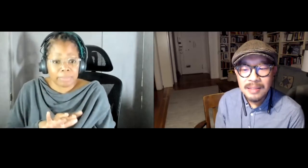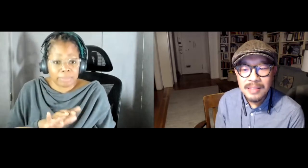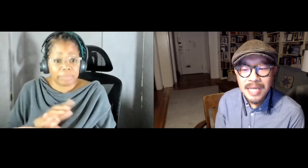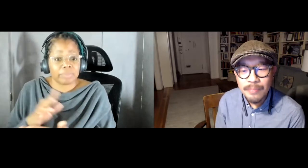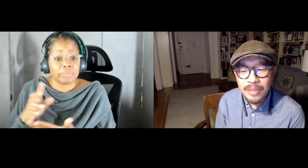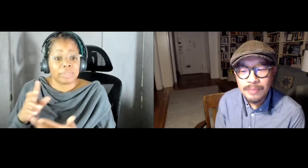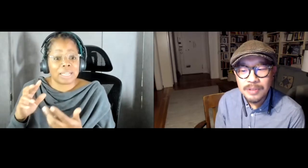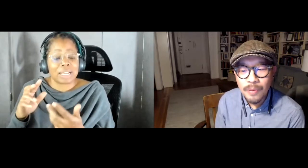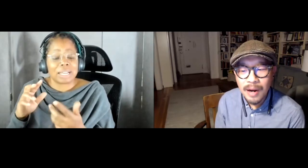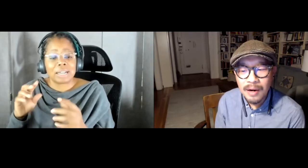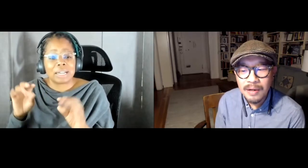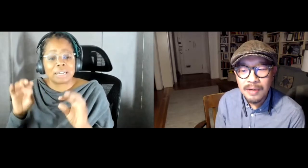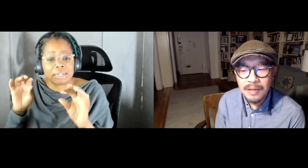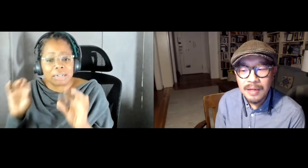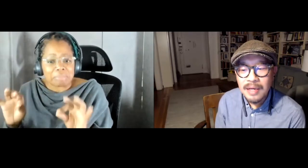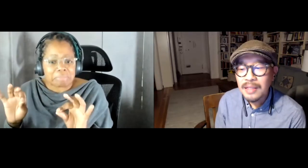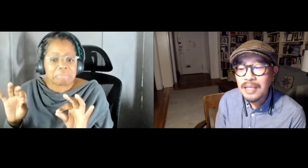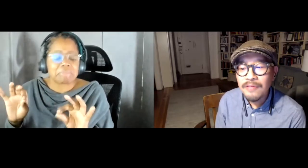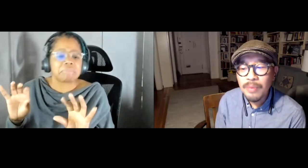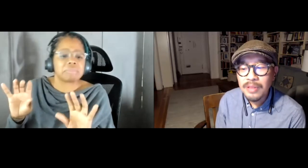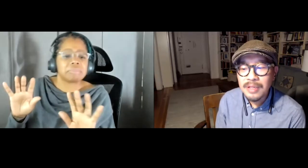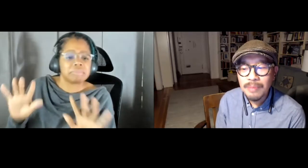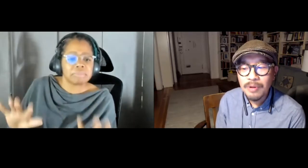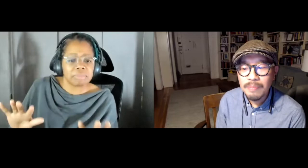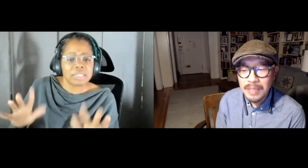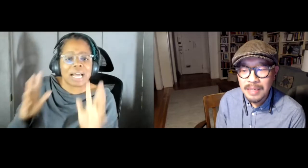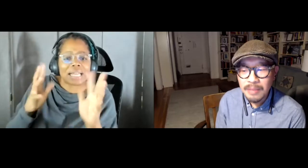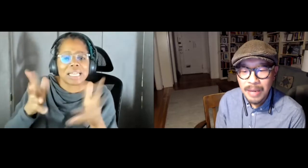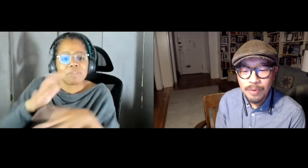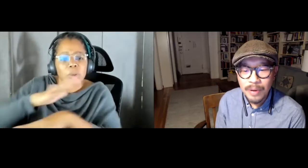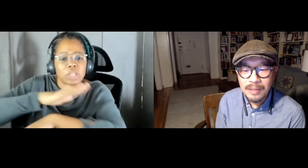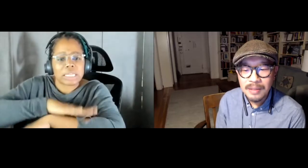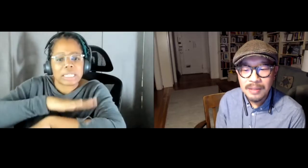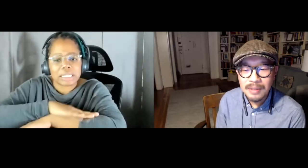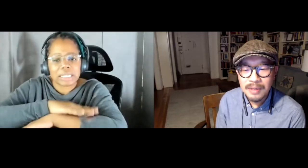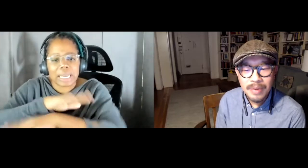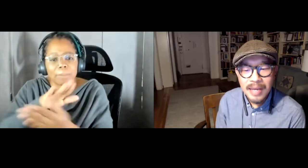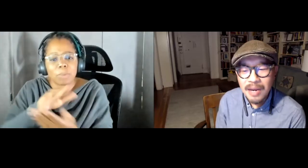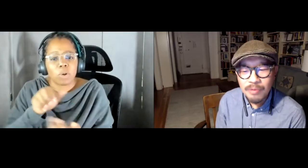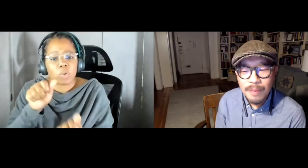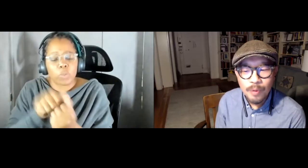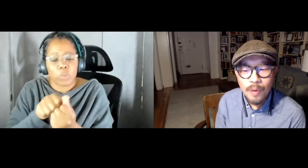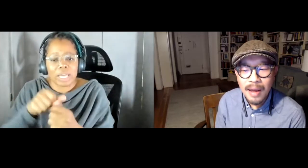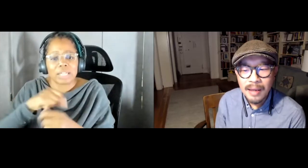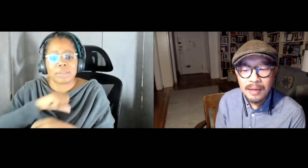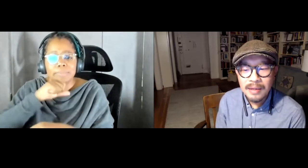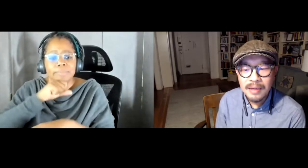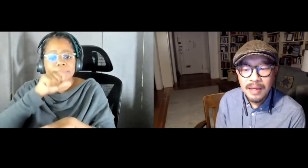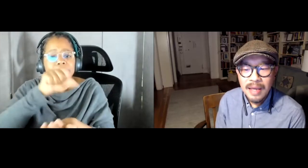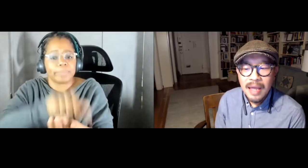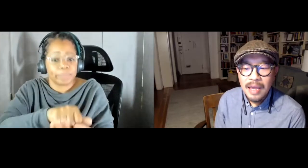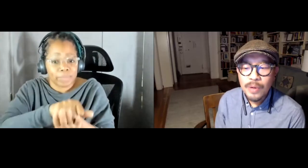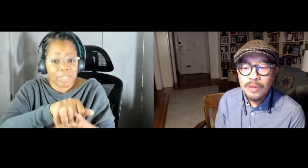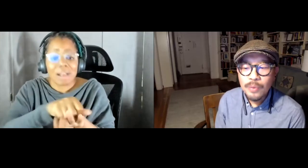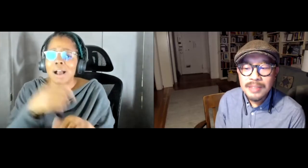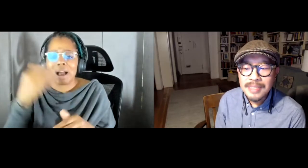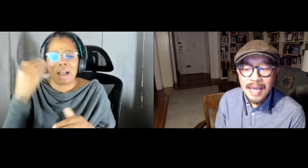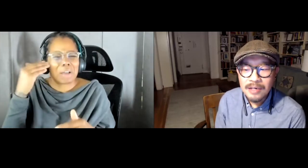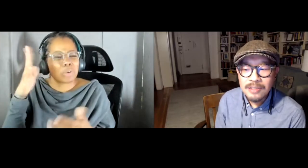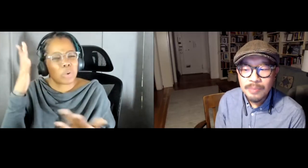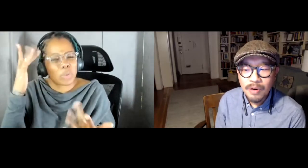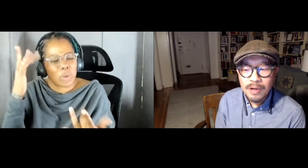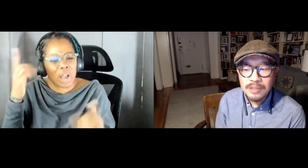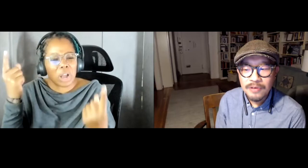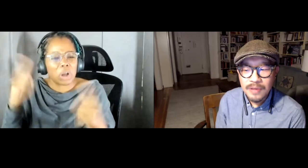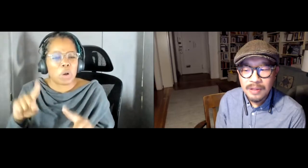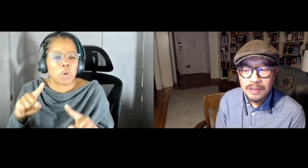neatly, tamp them square, leave them on the table beneath the paperweight. But I can't remember why. And when the wind